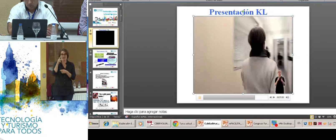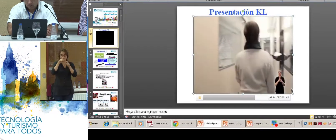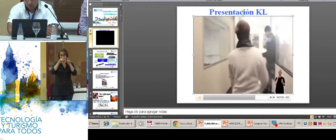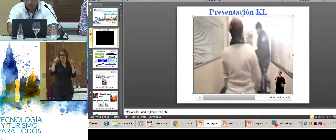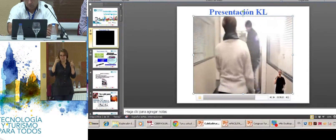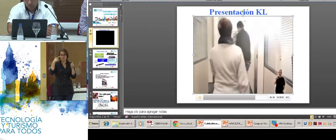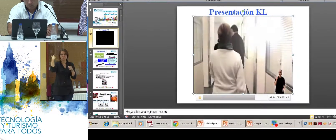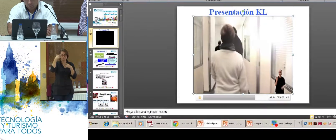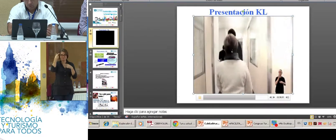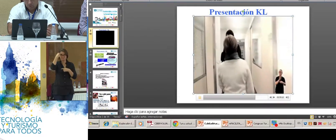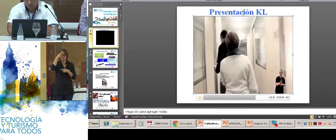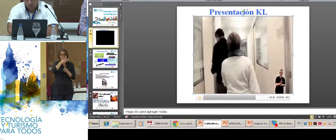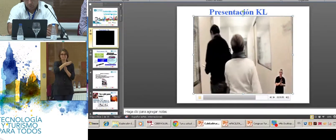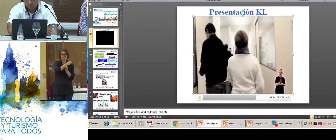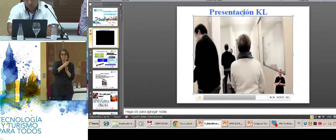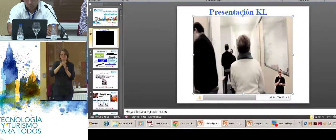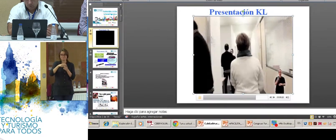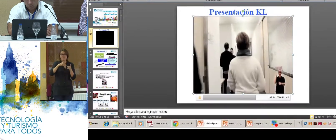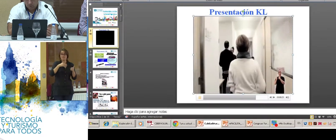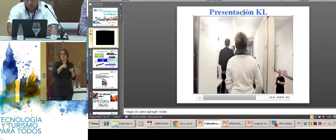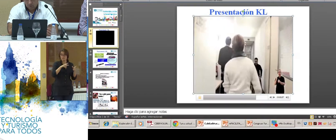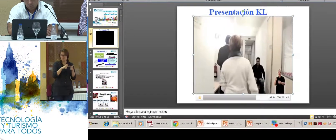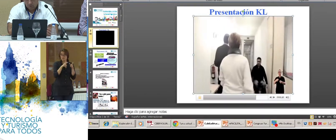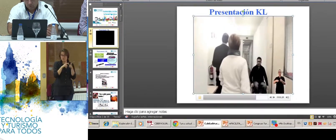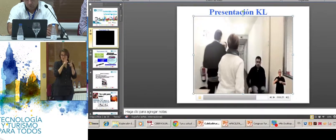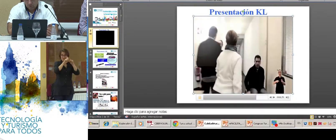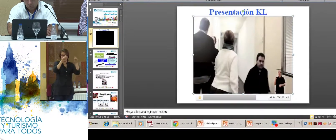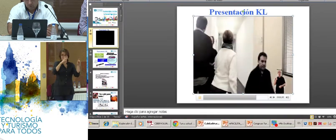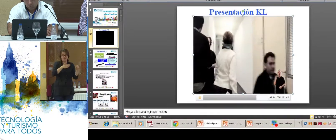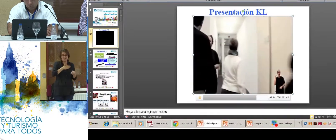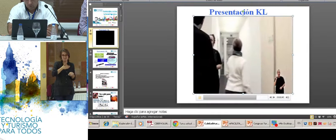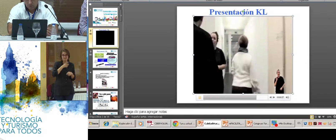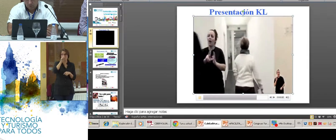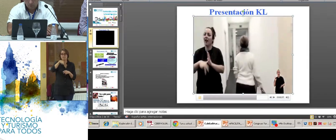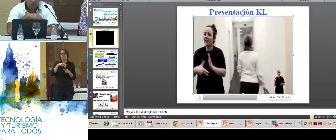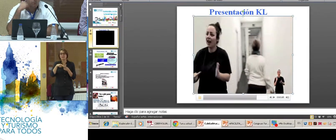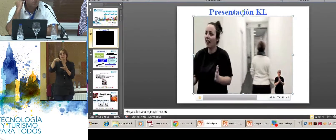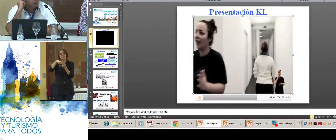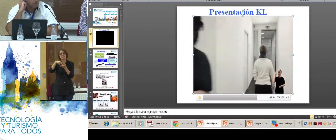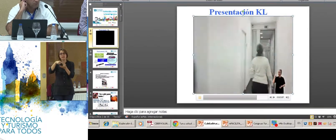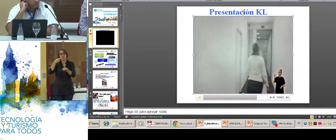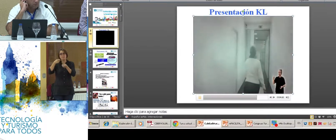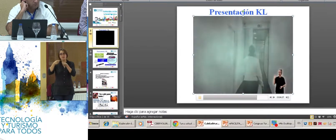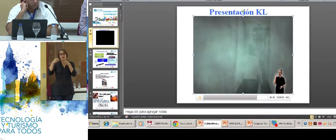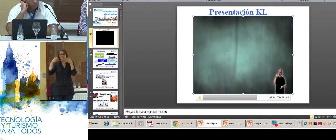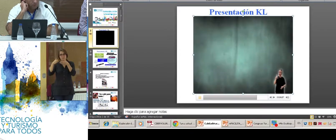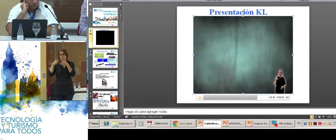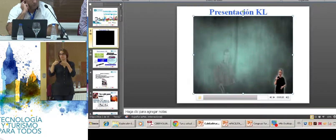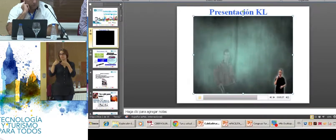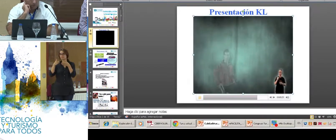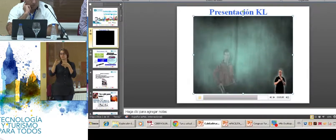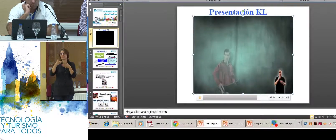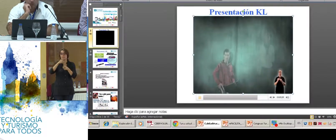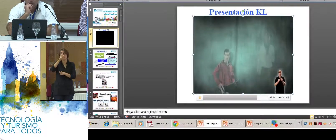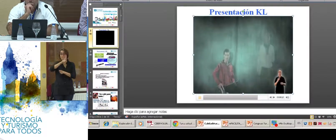doble Catalagaya. dimensión entre la We función have a social double que Cadea Legalla representa dimension y las between the exigencias del persons mercado who al are cliente. involved in Todas Catalagaya las and